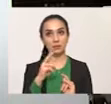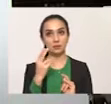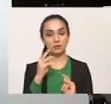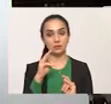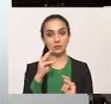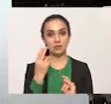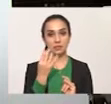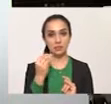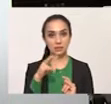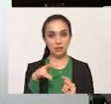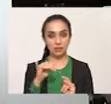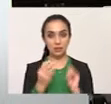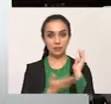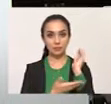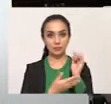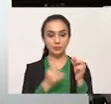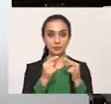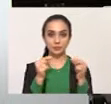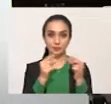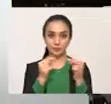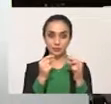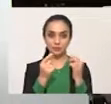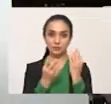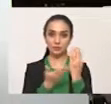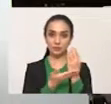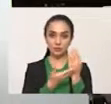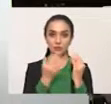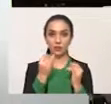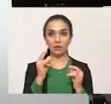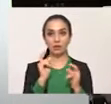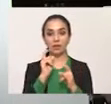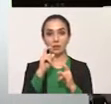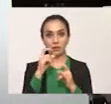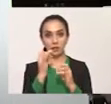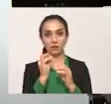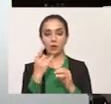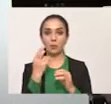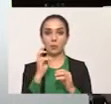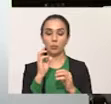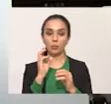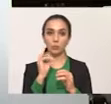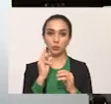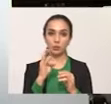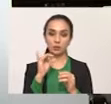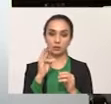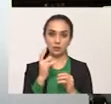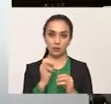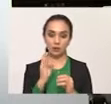batsillalar, ya'ni tayoqchasimon bakteriyalar va egilgan bukilgan bakteriyalar,